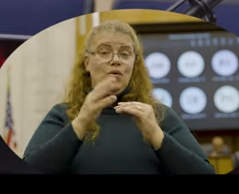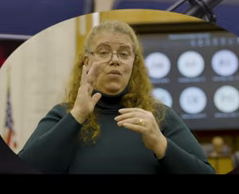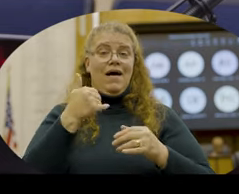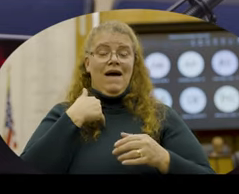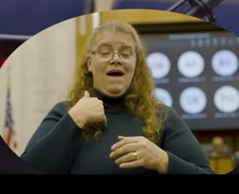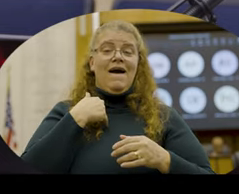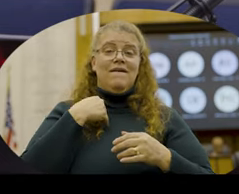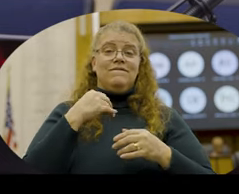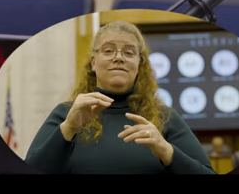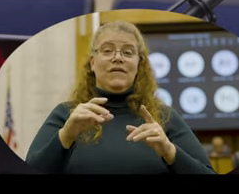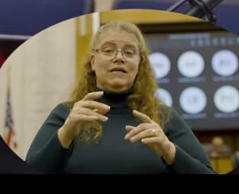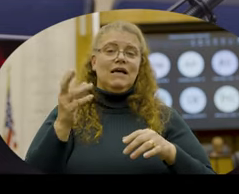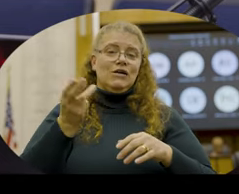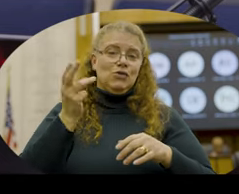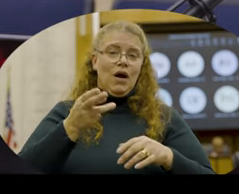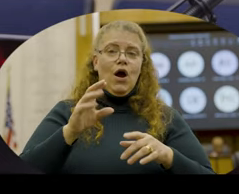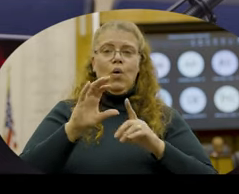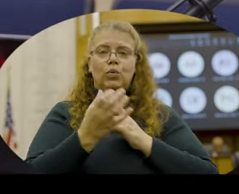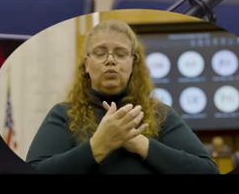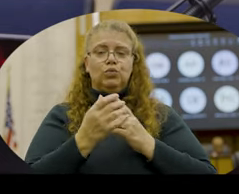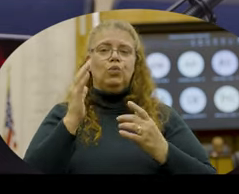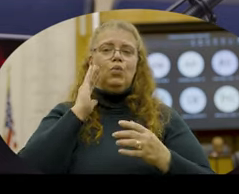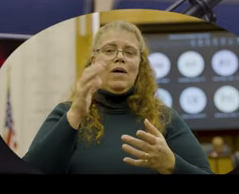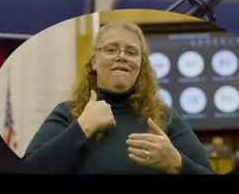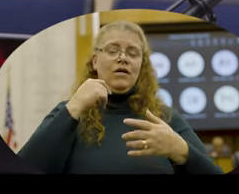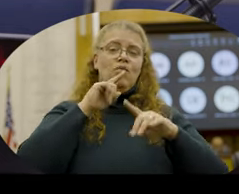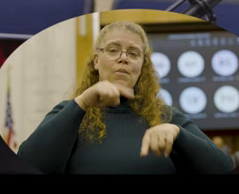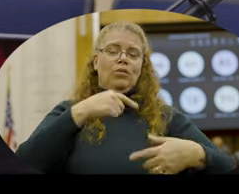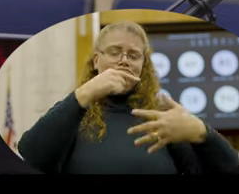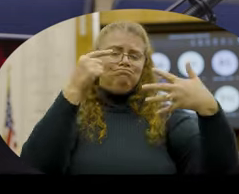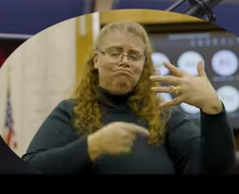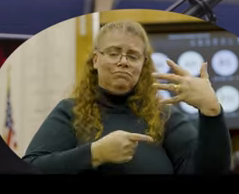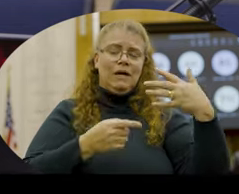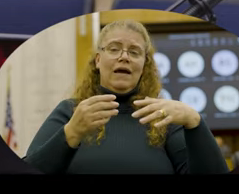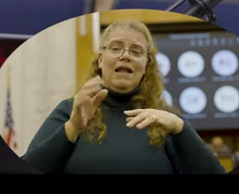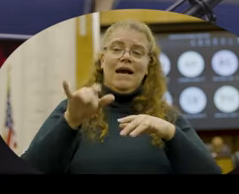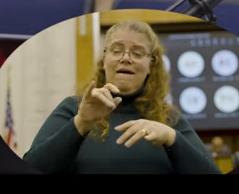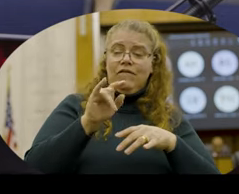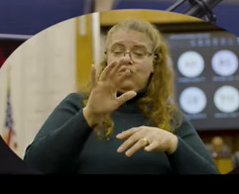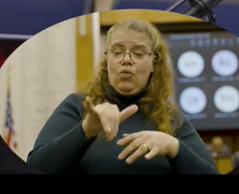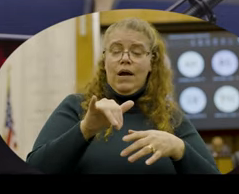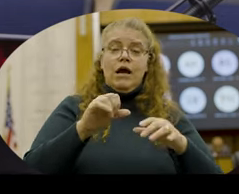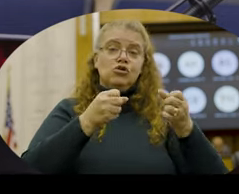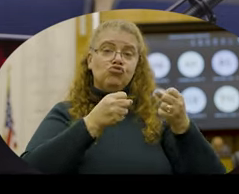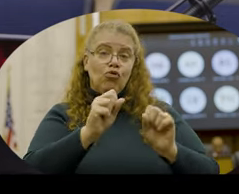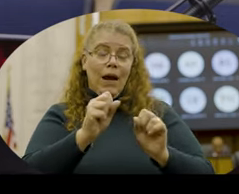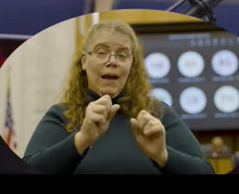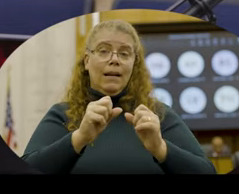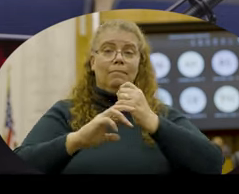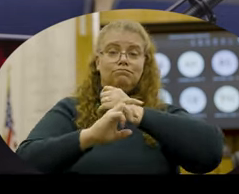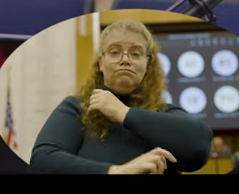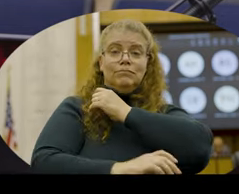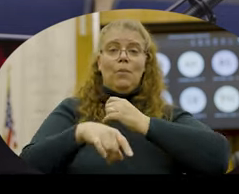Overall, these investments continue our efforts to enhance the connectivity of our great city. Our